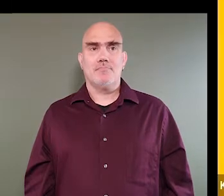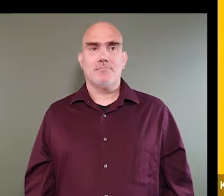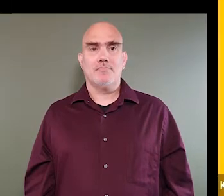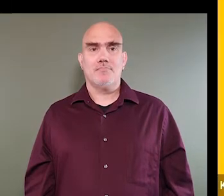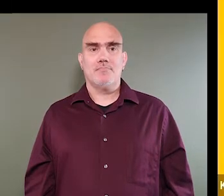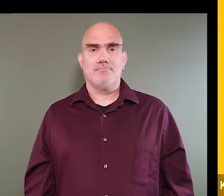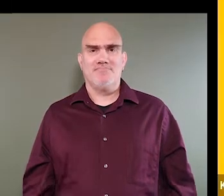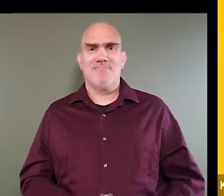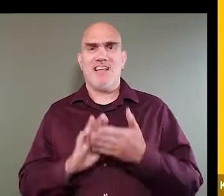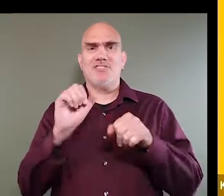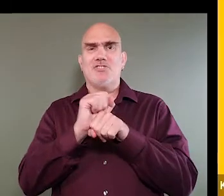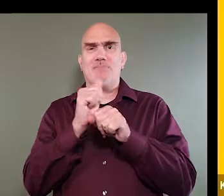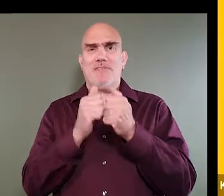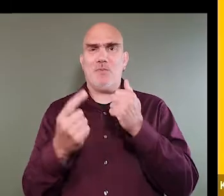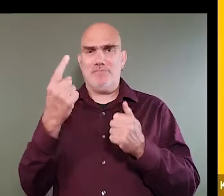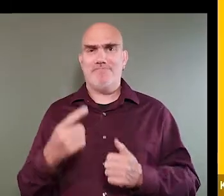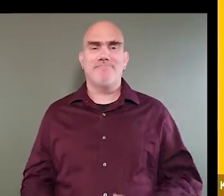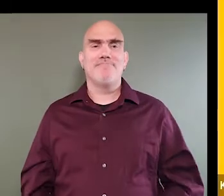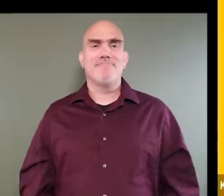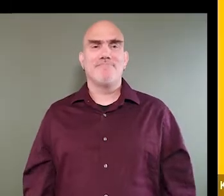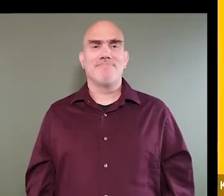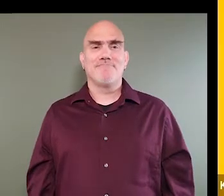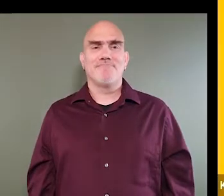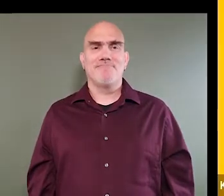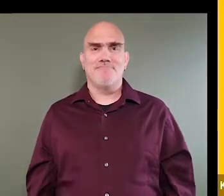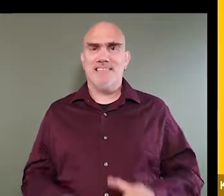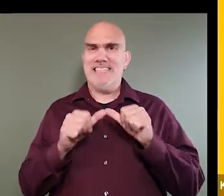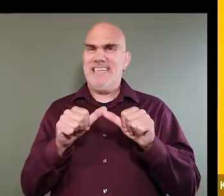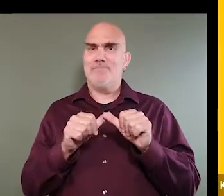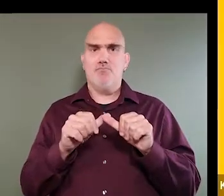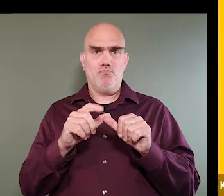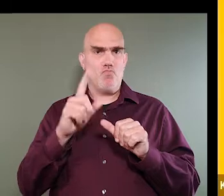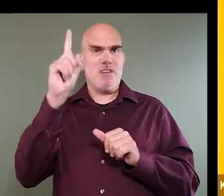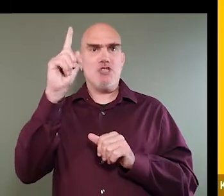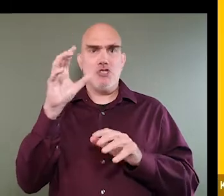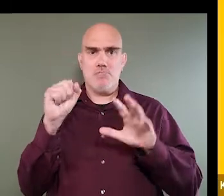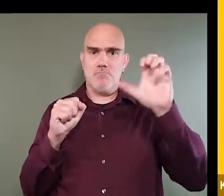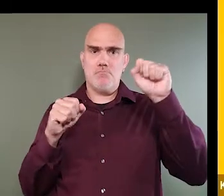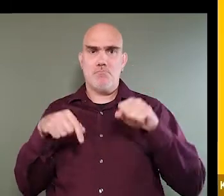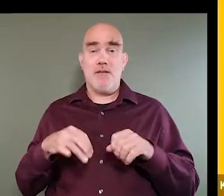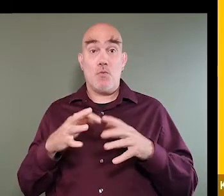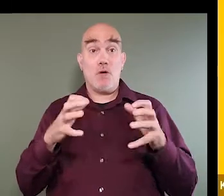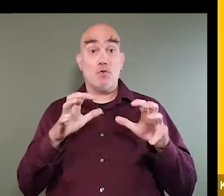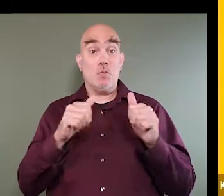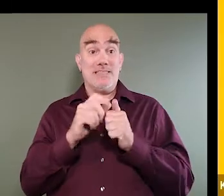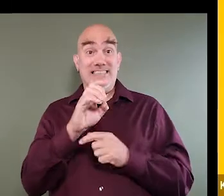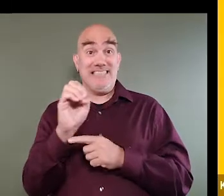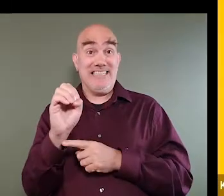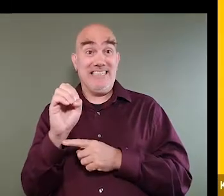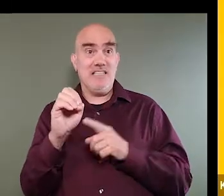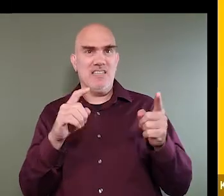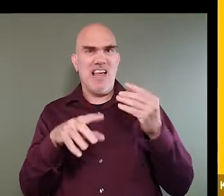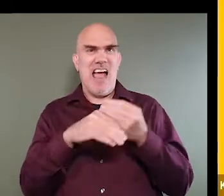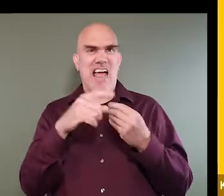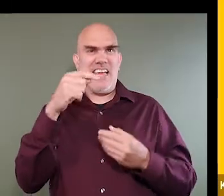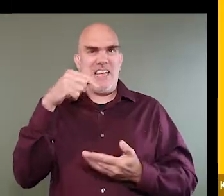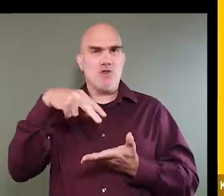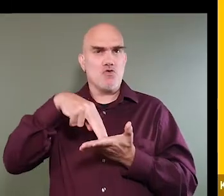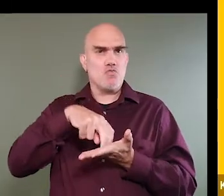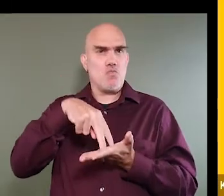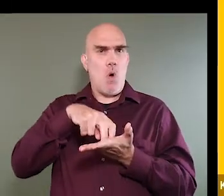Nice job, everybody. Keep reaching. You want to do it with D. He's adding in a little squat.